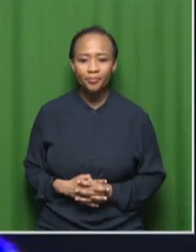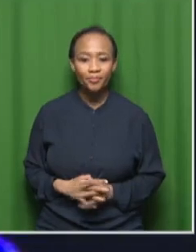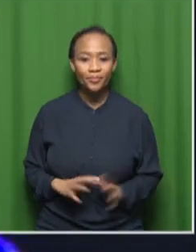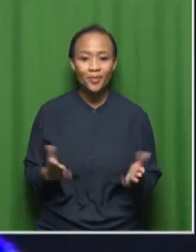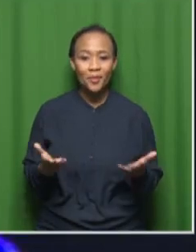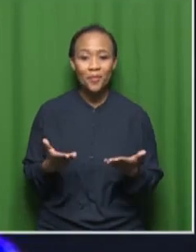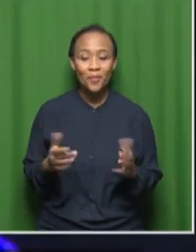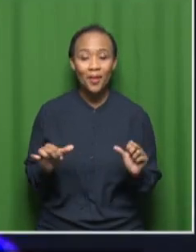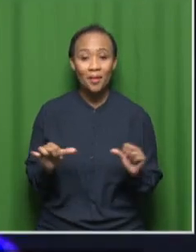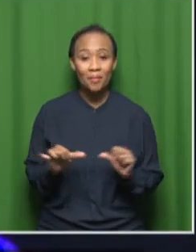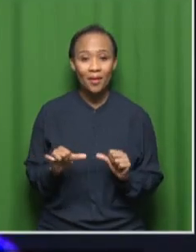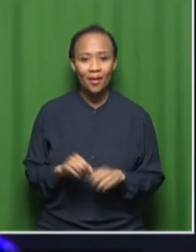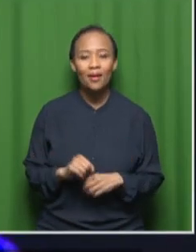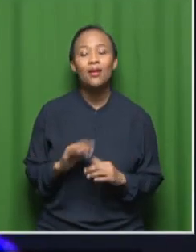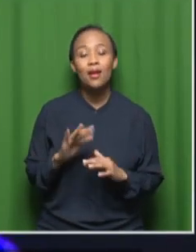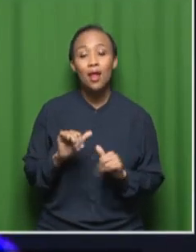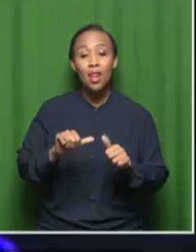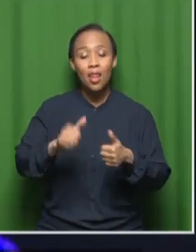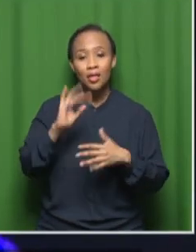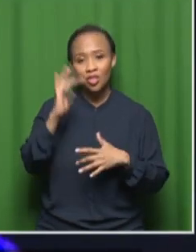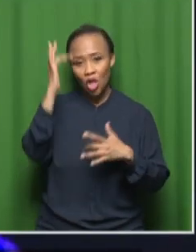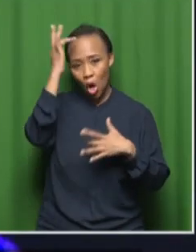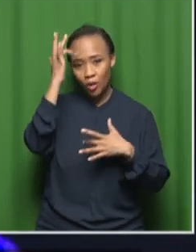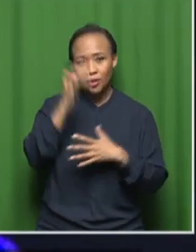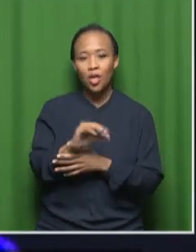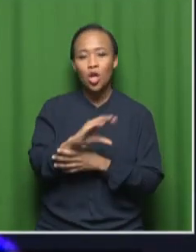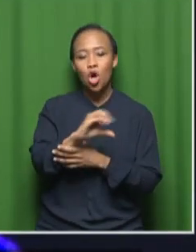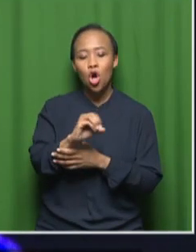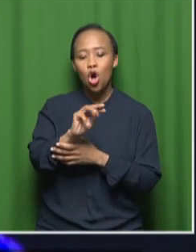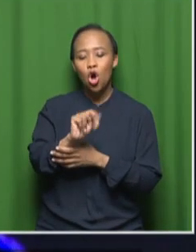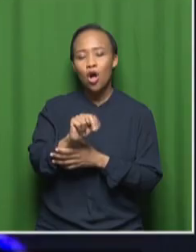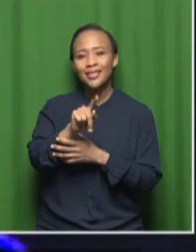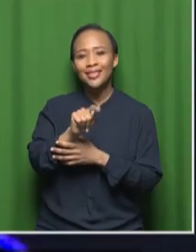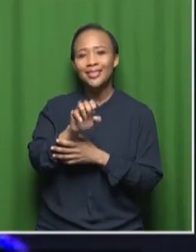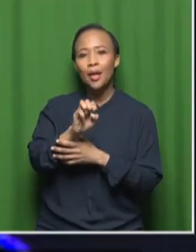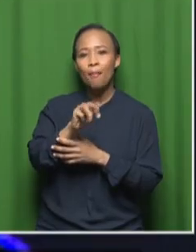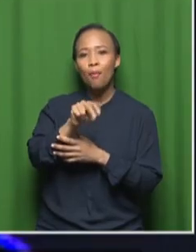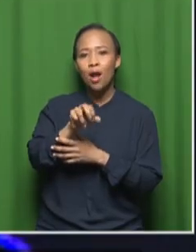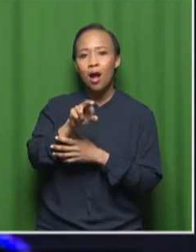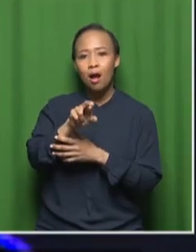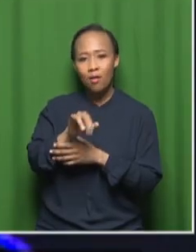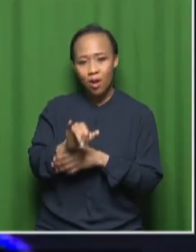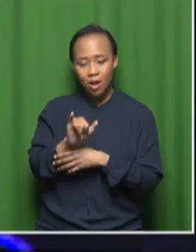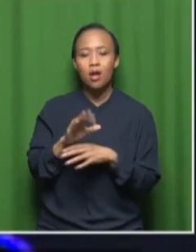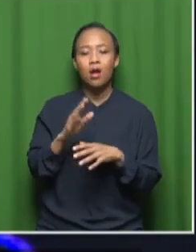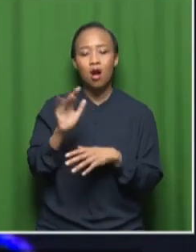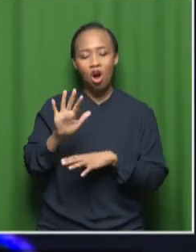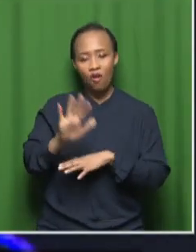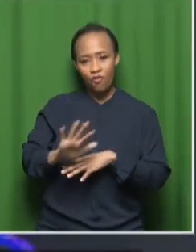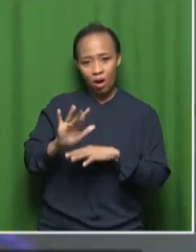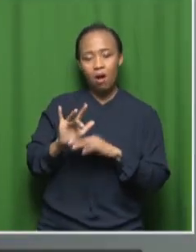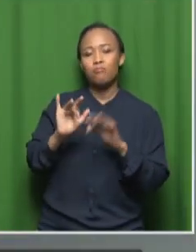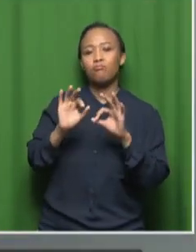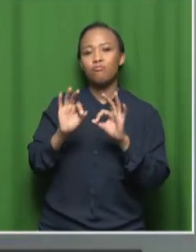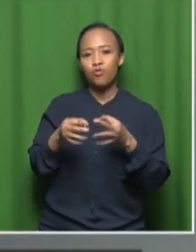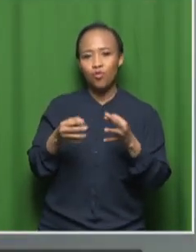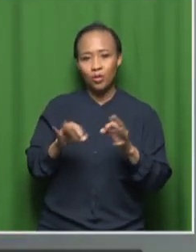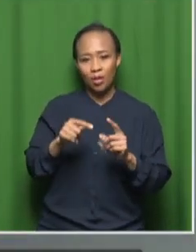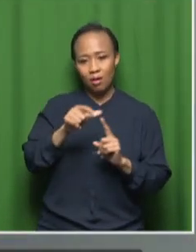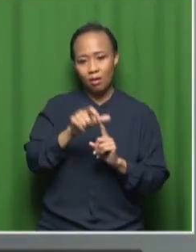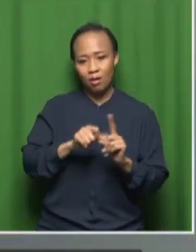Right, welcome back. Now, the upcoming concert titled Contemporary African Sacred Music of Professor Mzilikazi Khumalo promises to be a profound tribute to the life